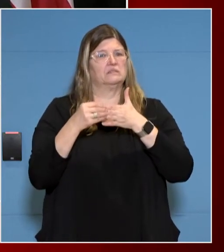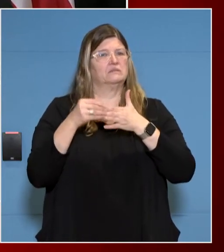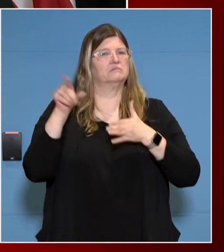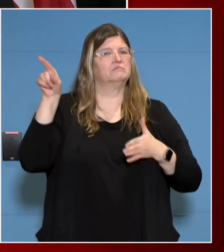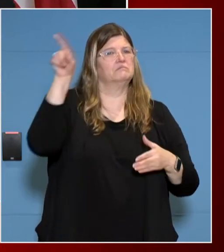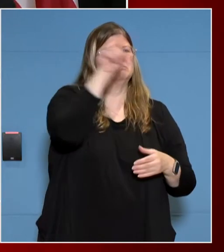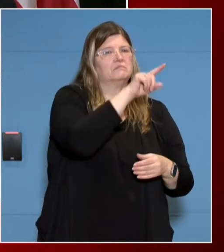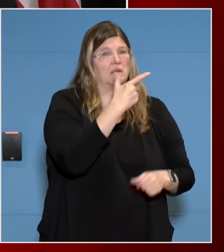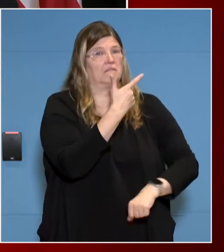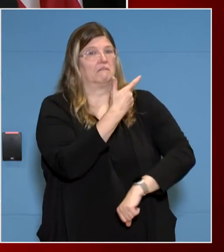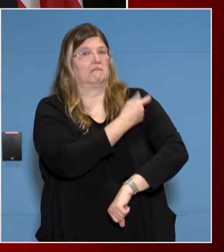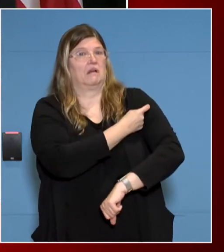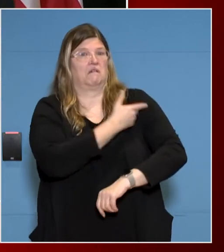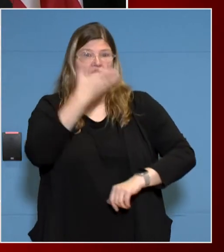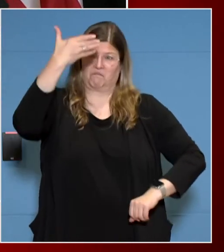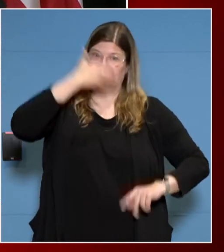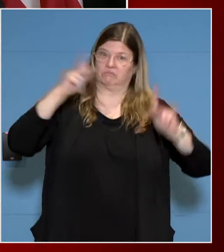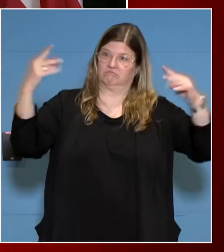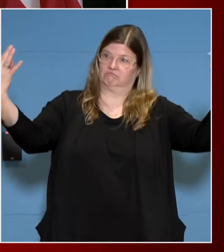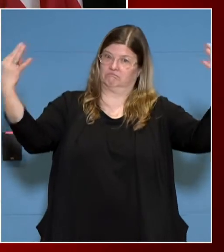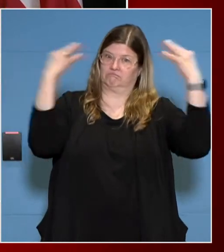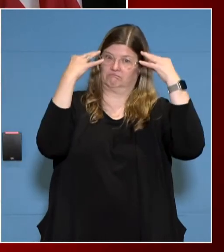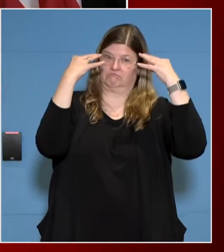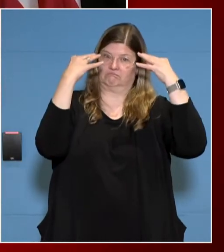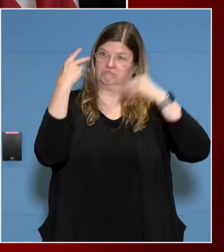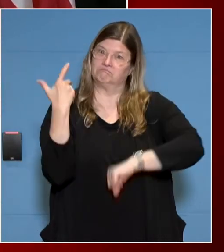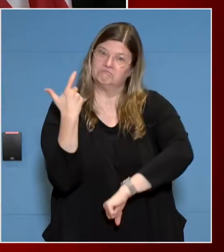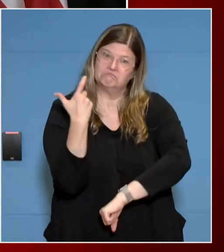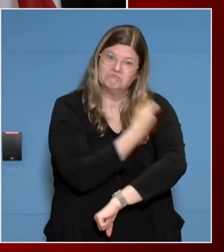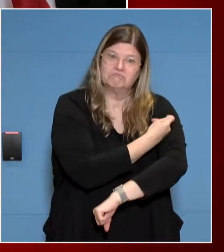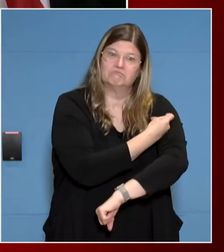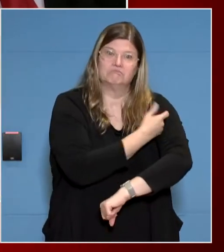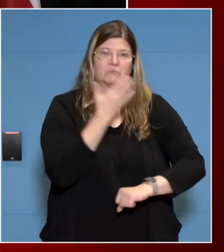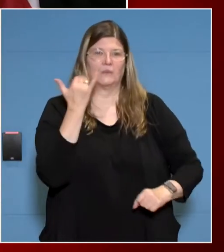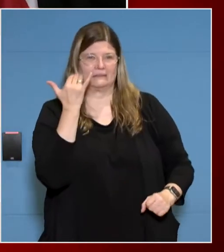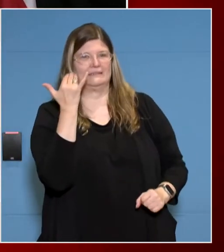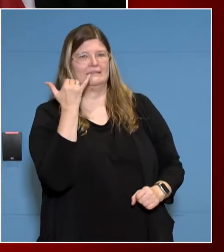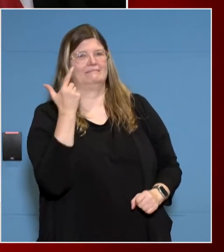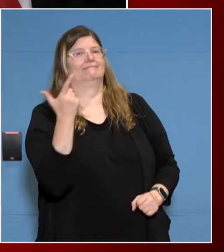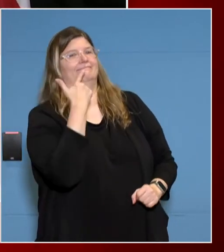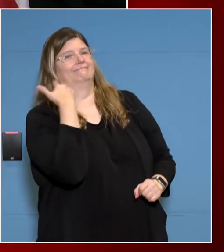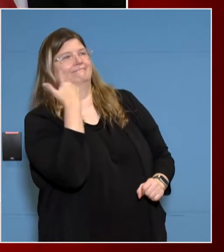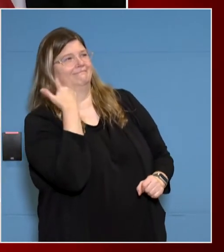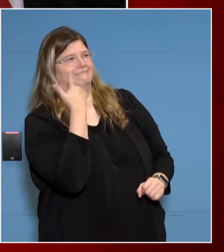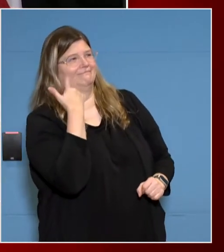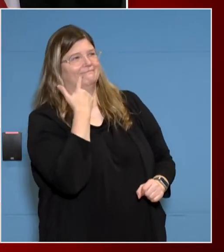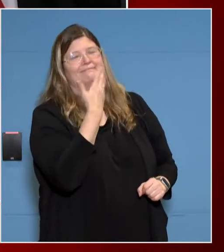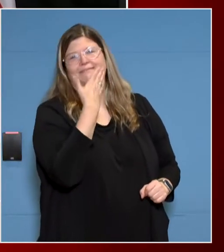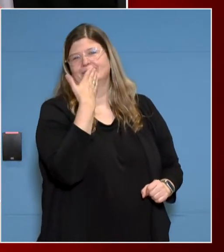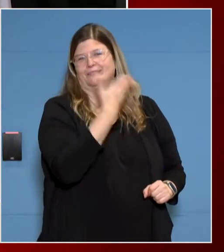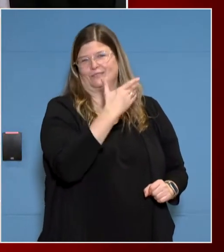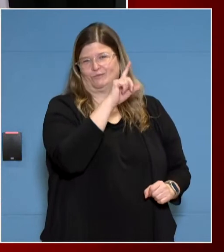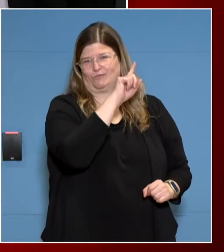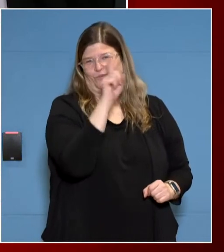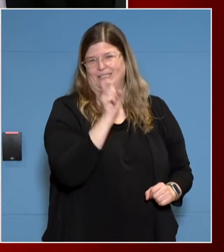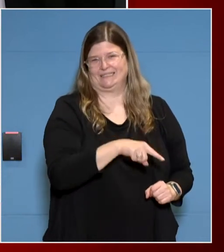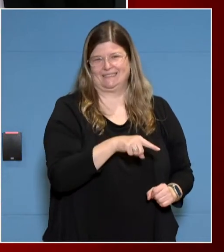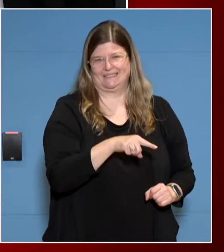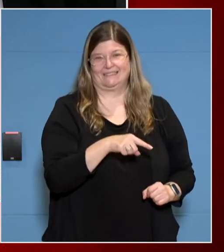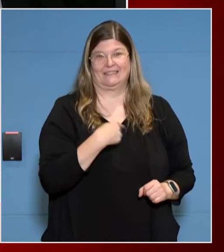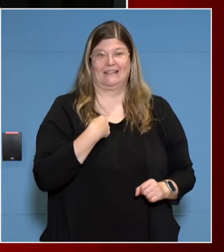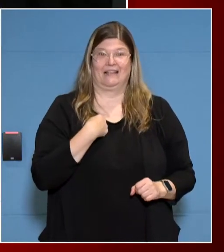people, and just talk to me about why. Yeah. Well, thank you for that question, because I hate needles, I